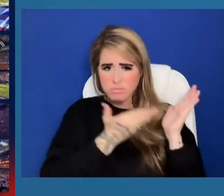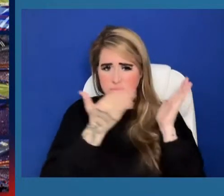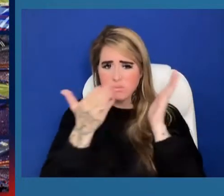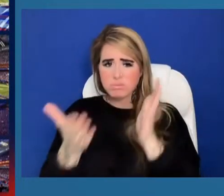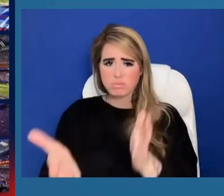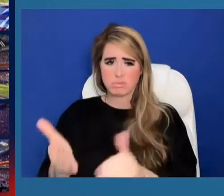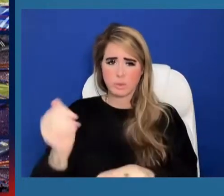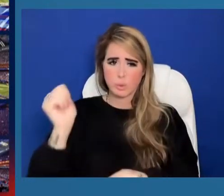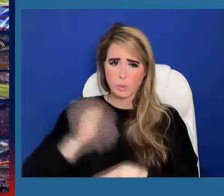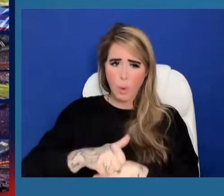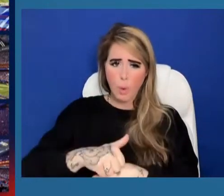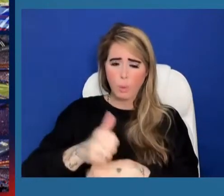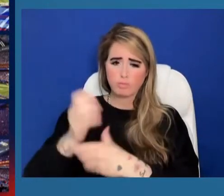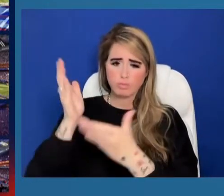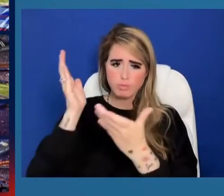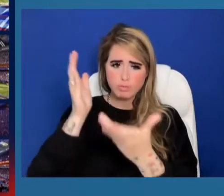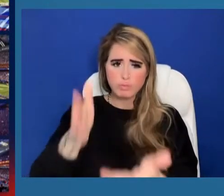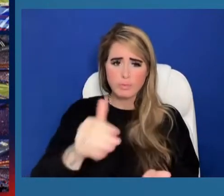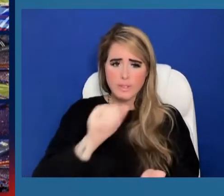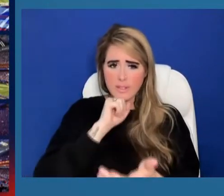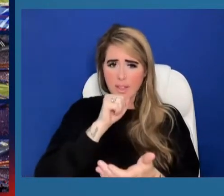steel.